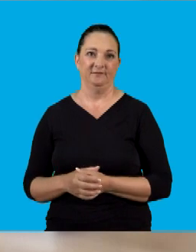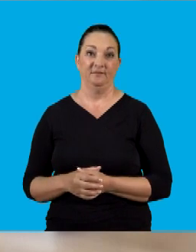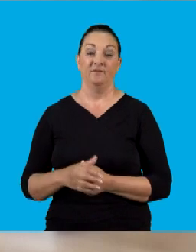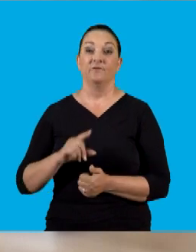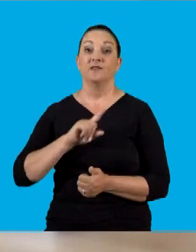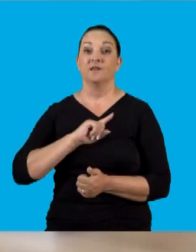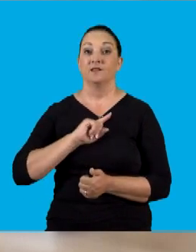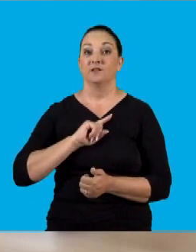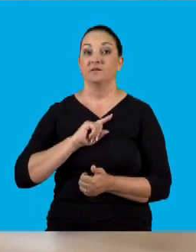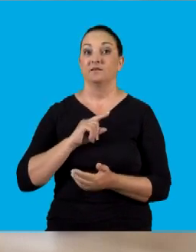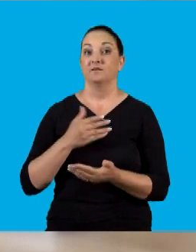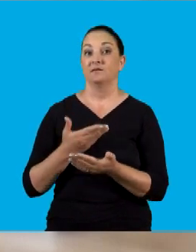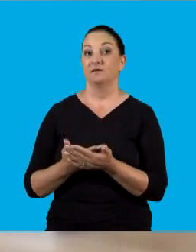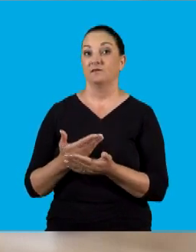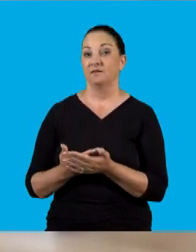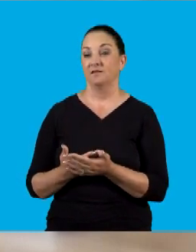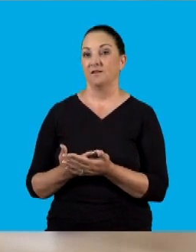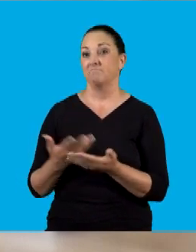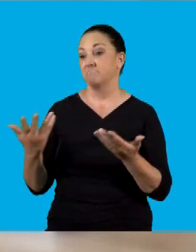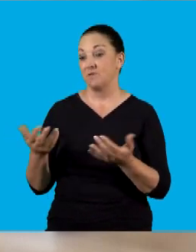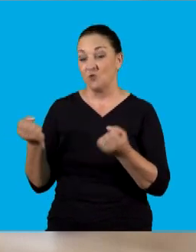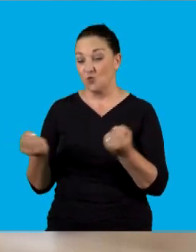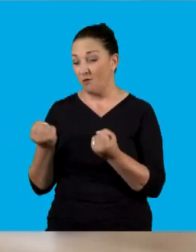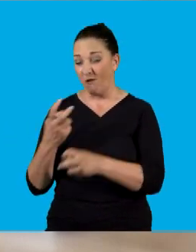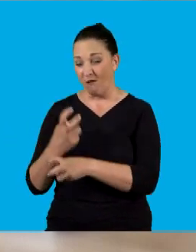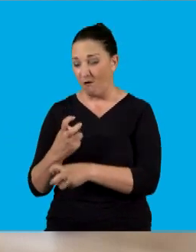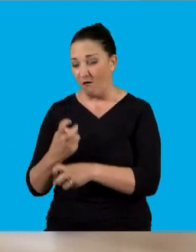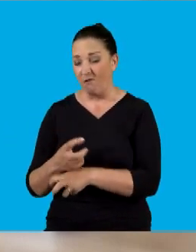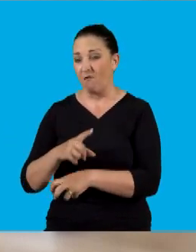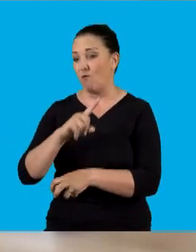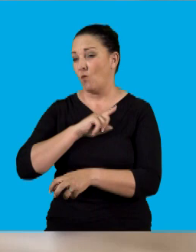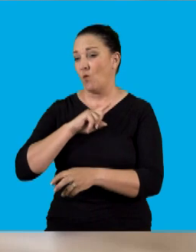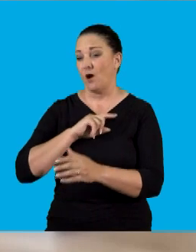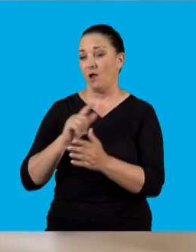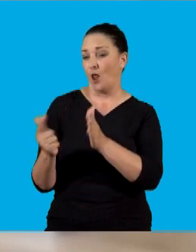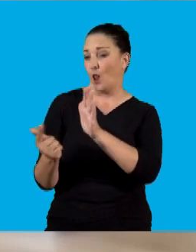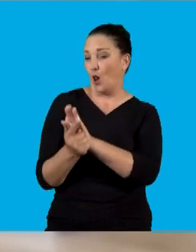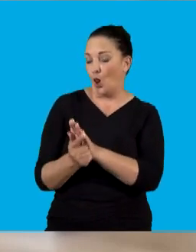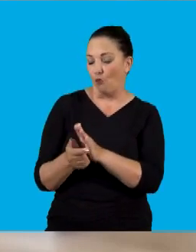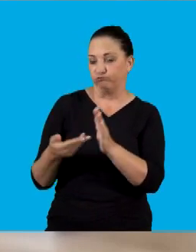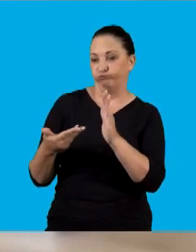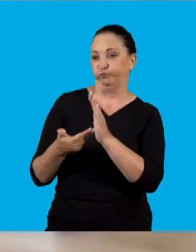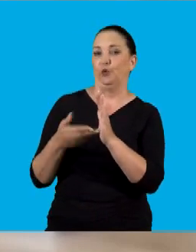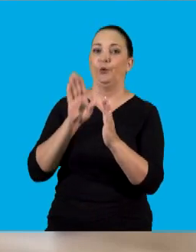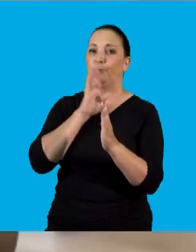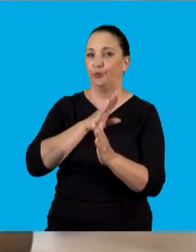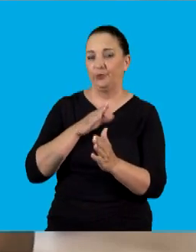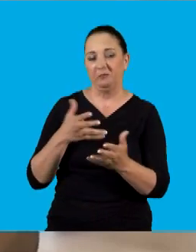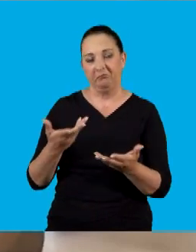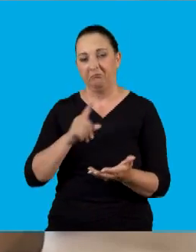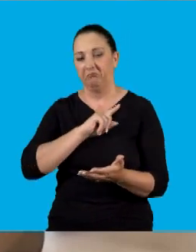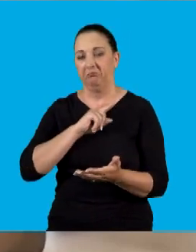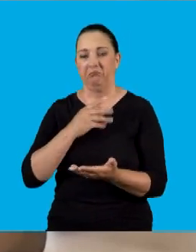know very well that they can exploit people since they have nowhere to complain to, and there's no law or legislation that is binding